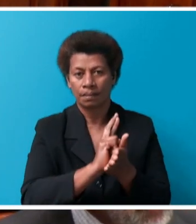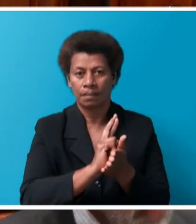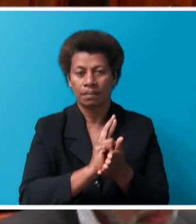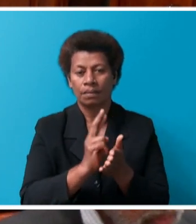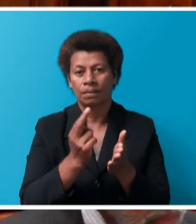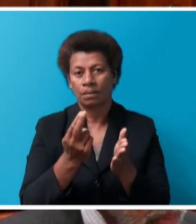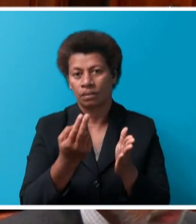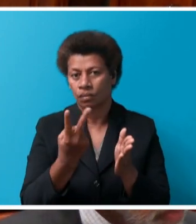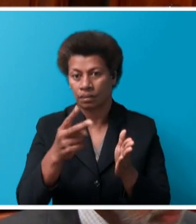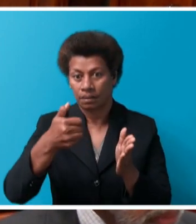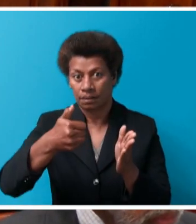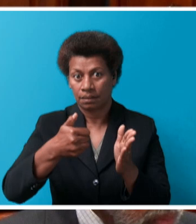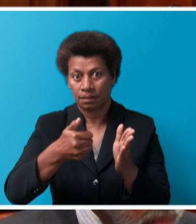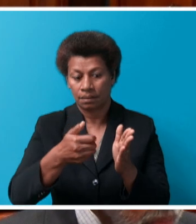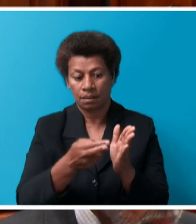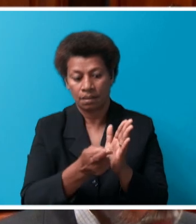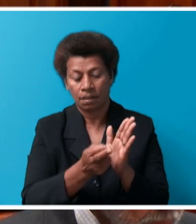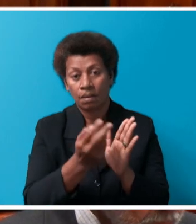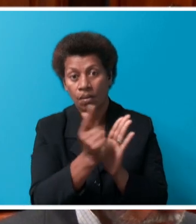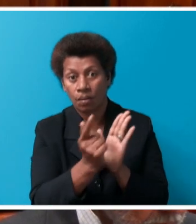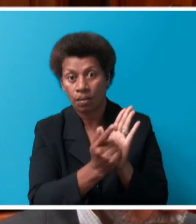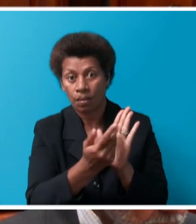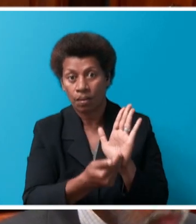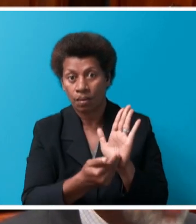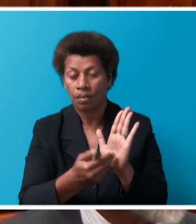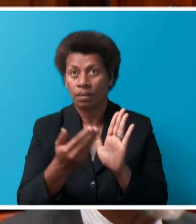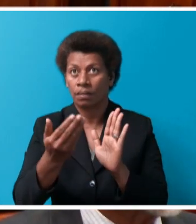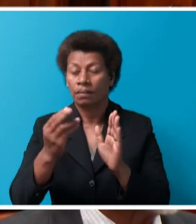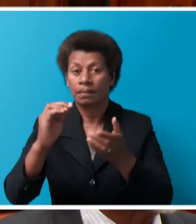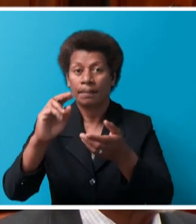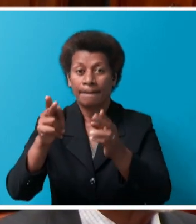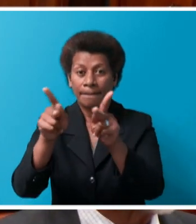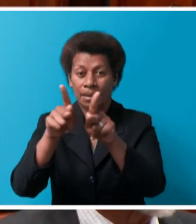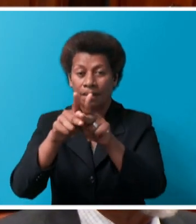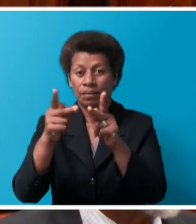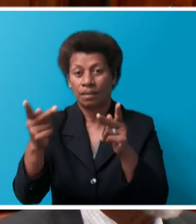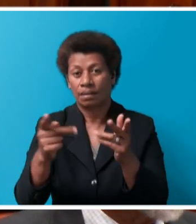laws in partnership with UNFAO and the Fiji